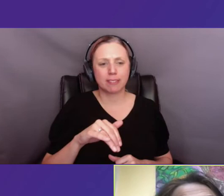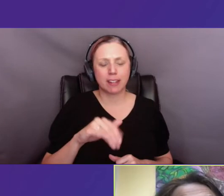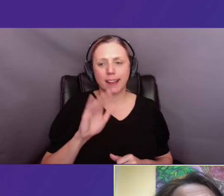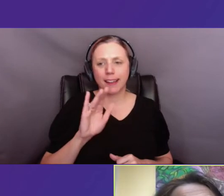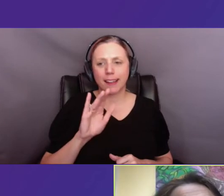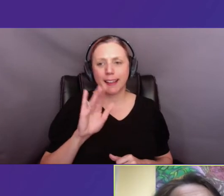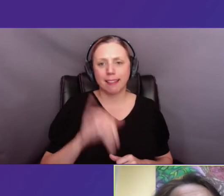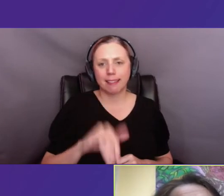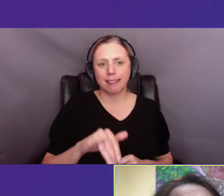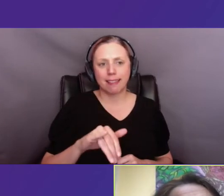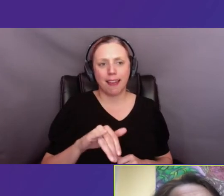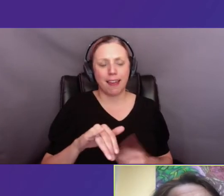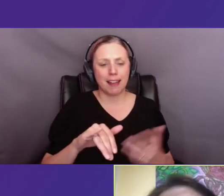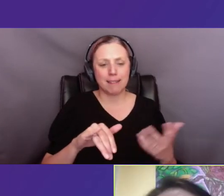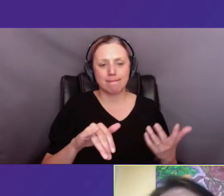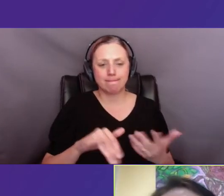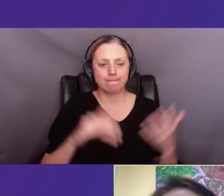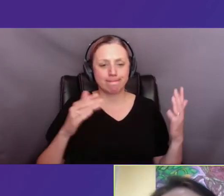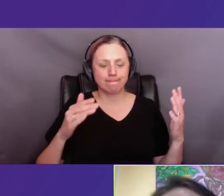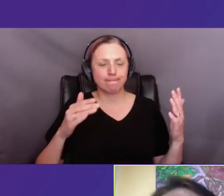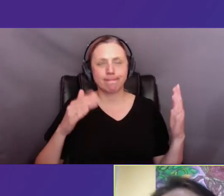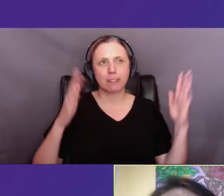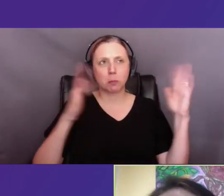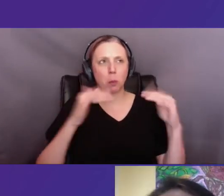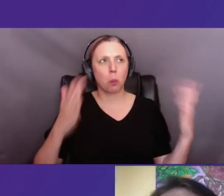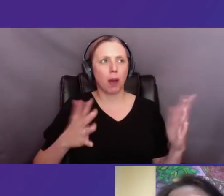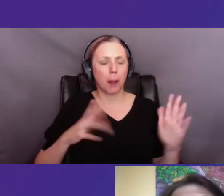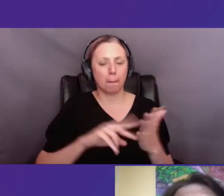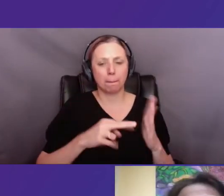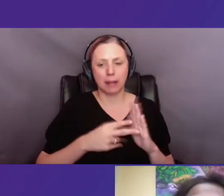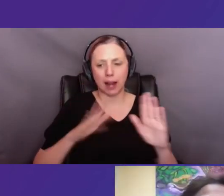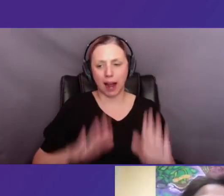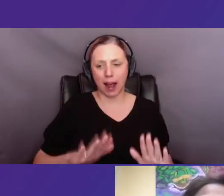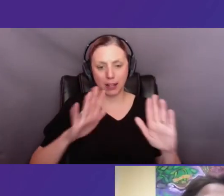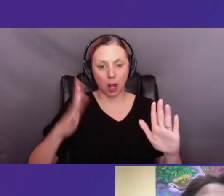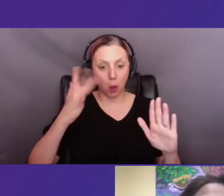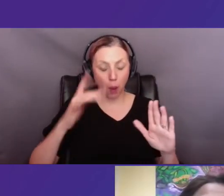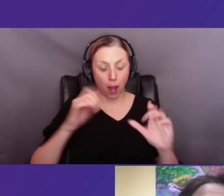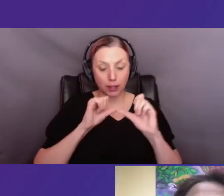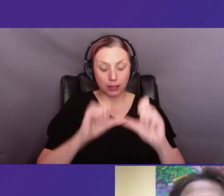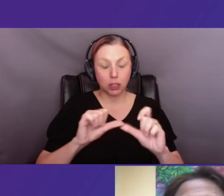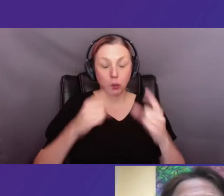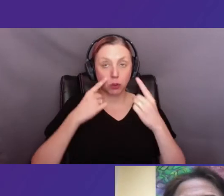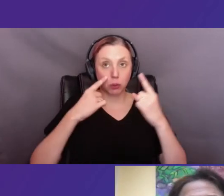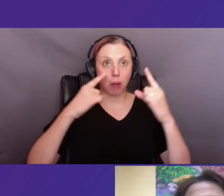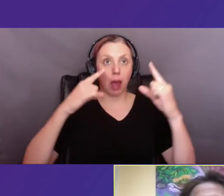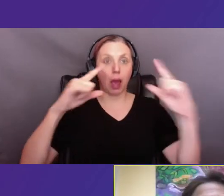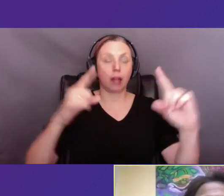of what is excellent, so that we can keep striving. So exactly. That becomes not just